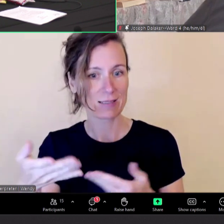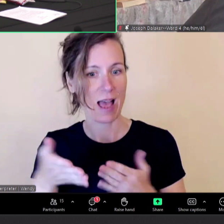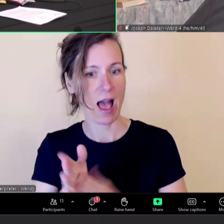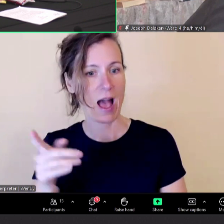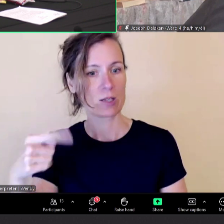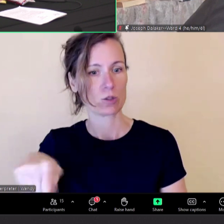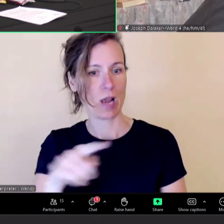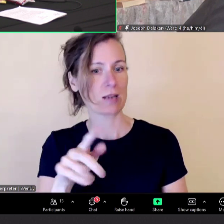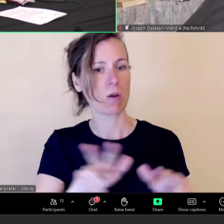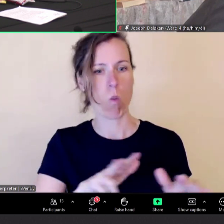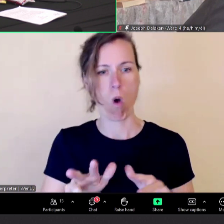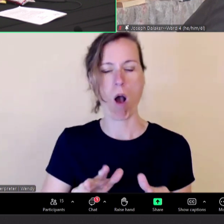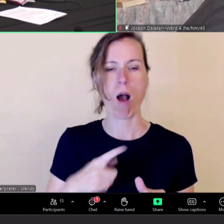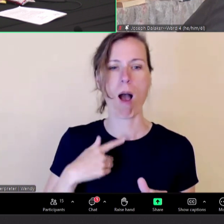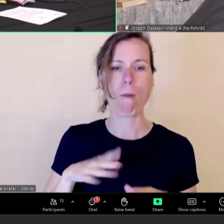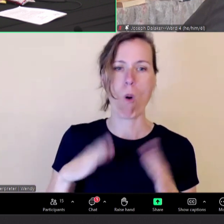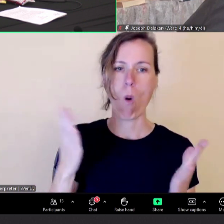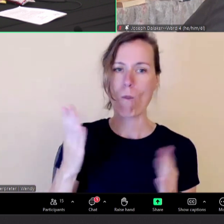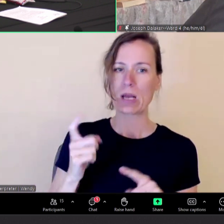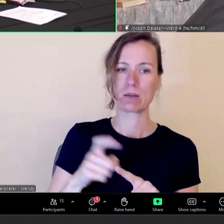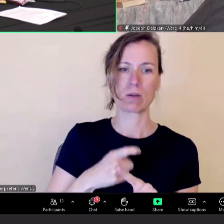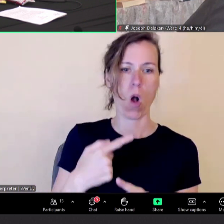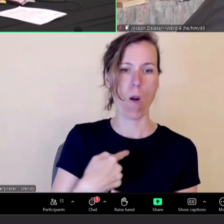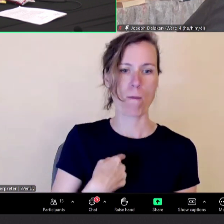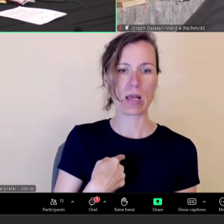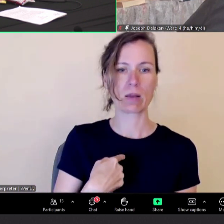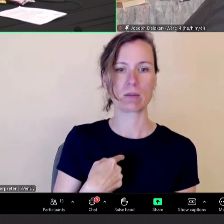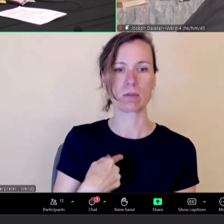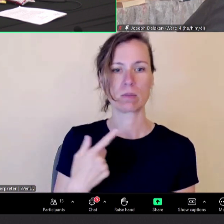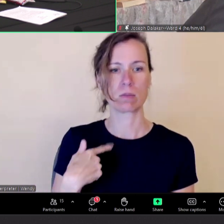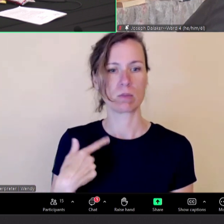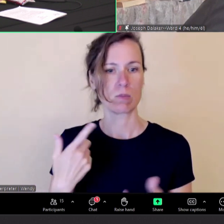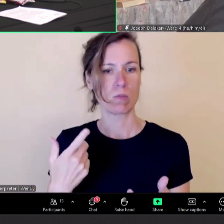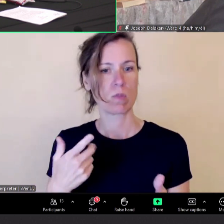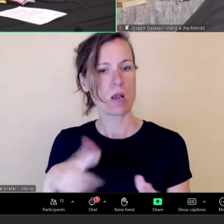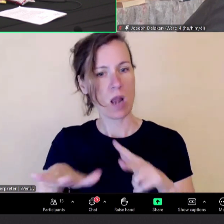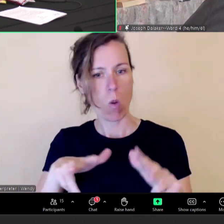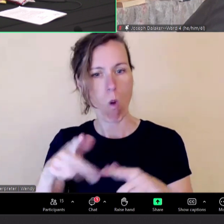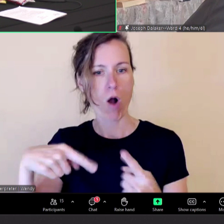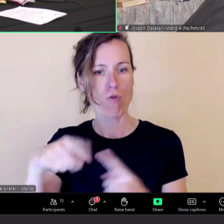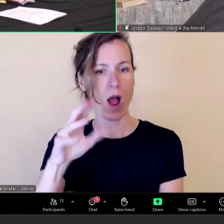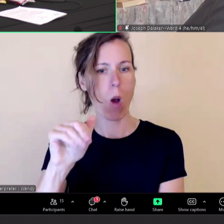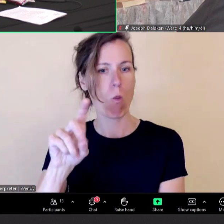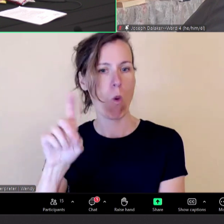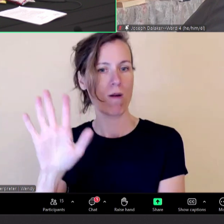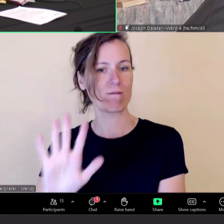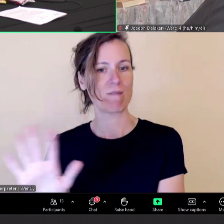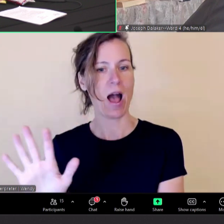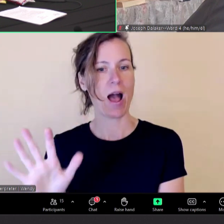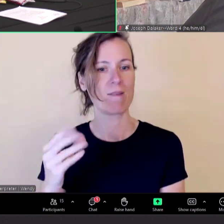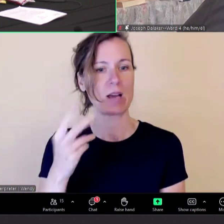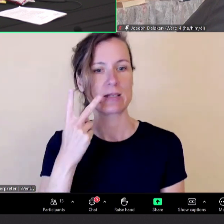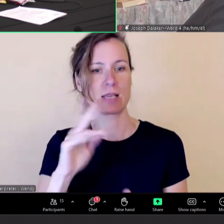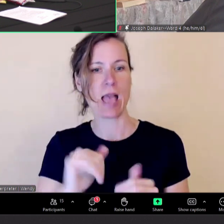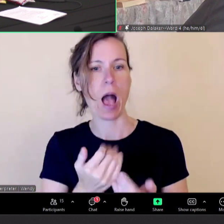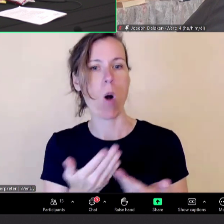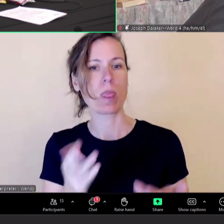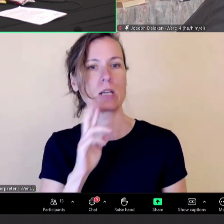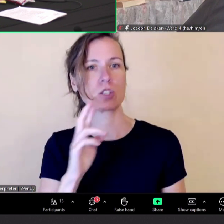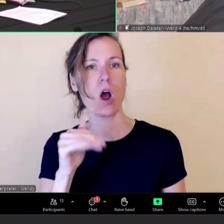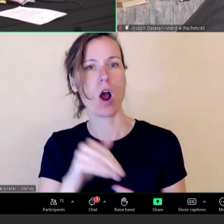around Ward 5 and see if you see how things are in our ward. So I think that's pretty much